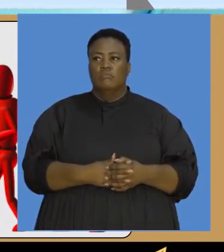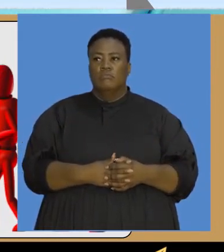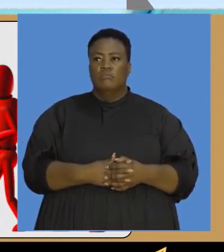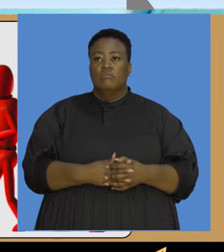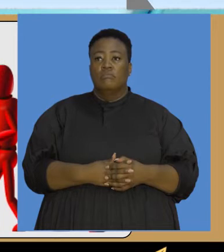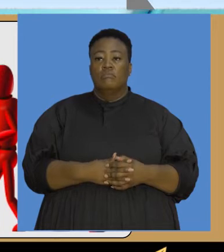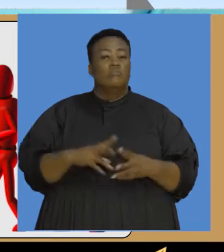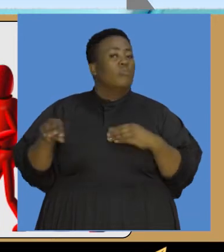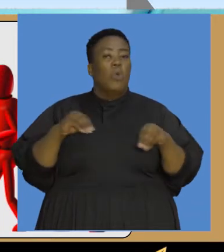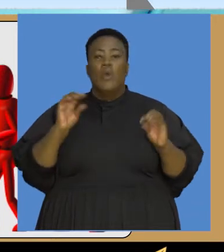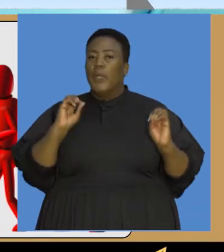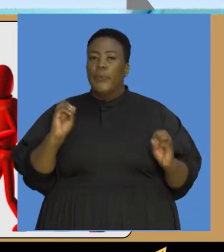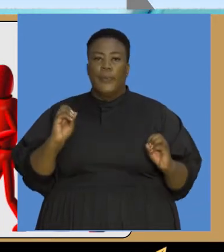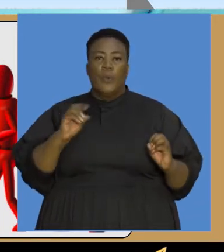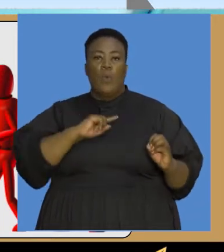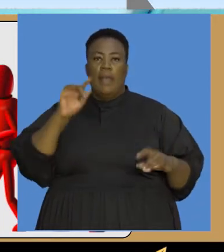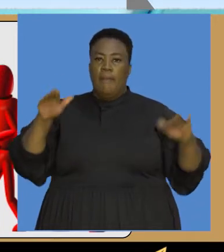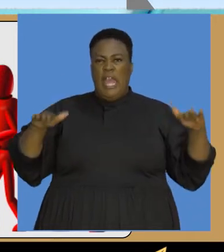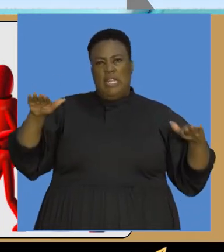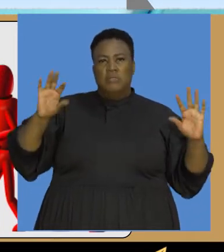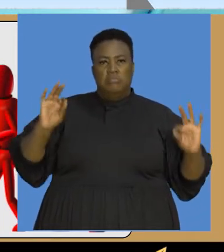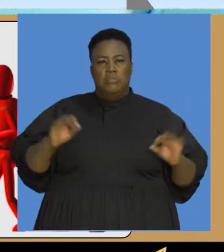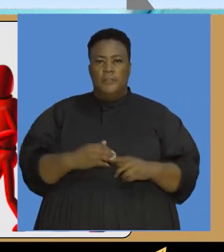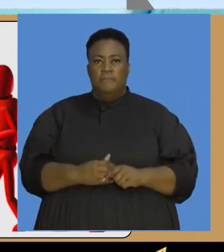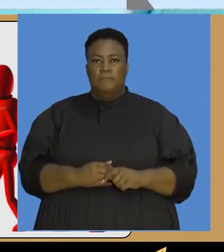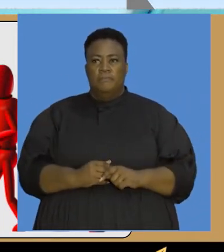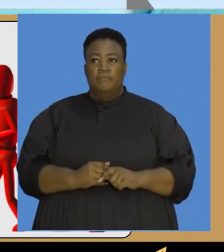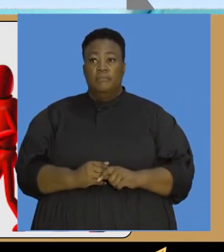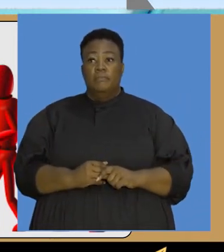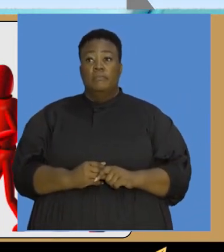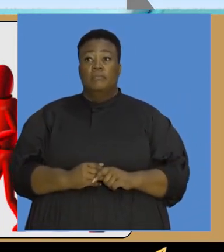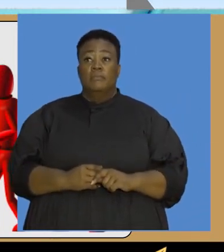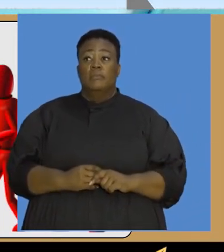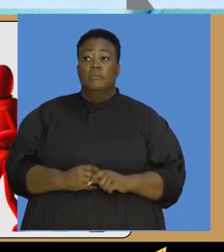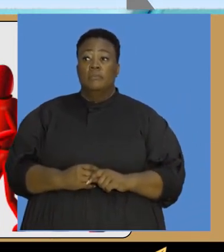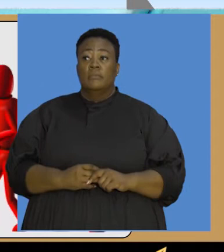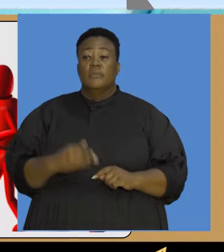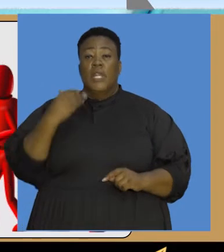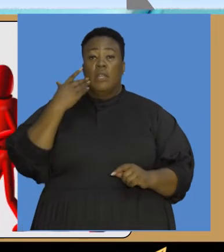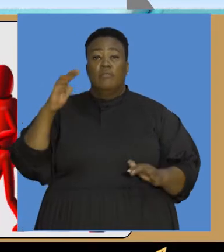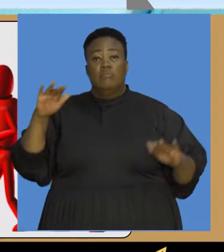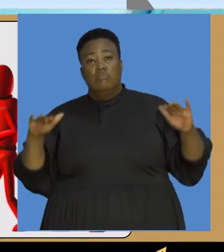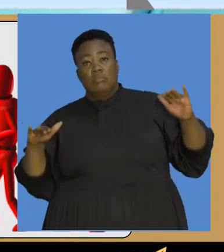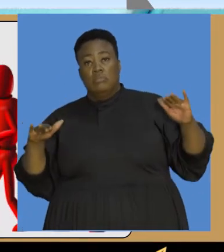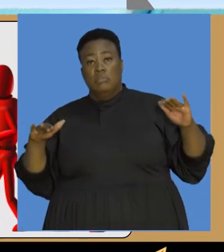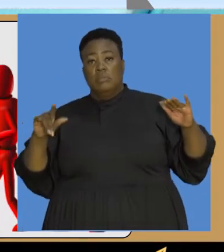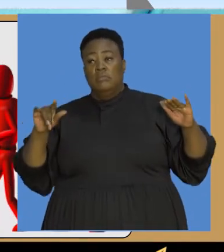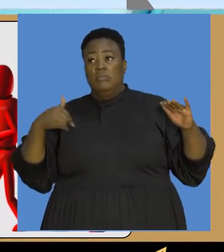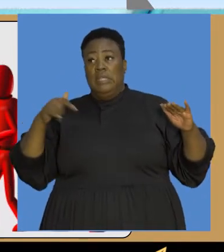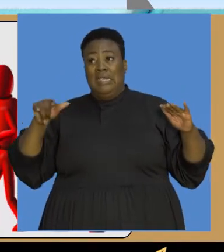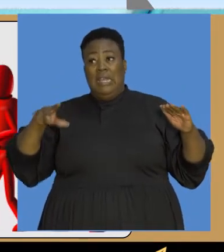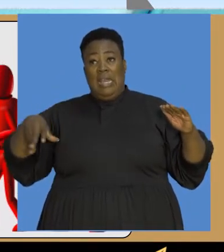balanced. Ain't going to go anywhere. They balanced. They're happy. If I unbalance them, so I'm going